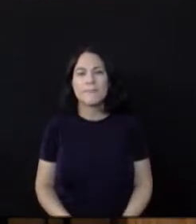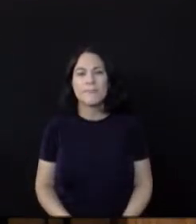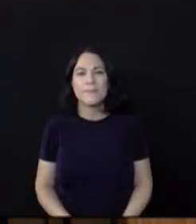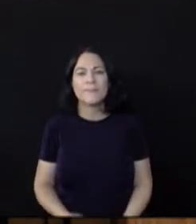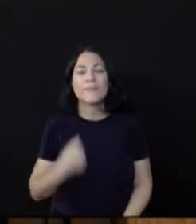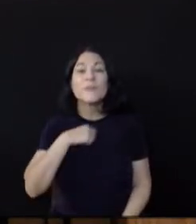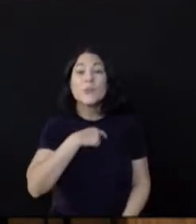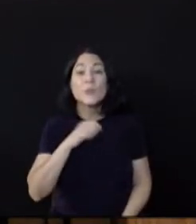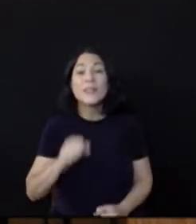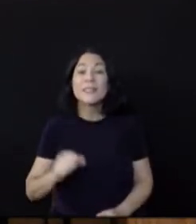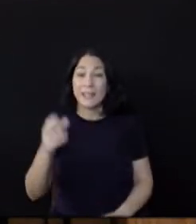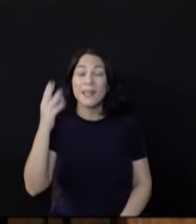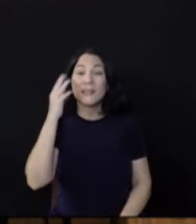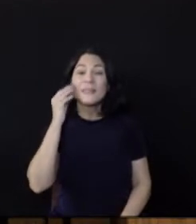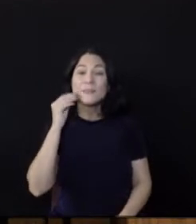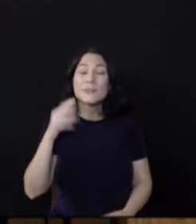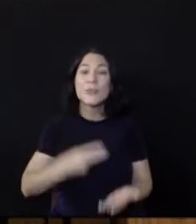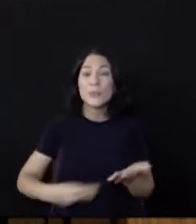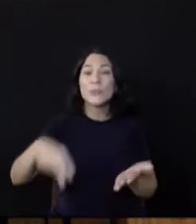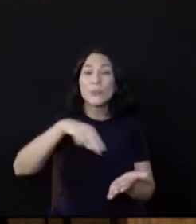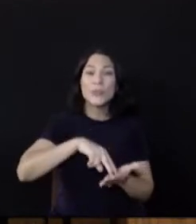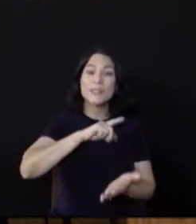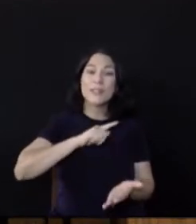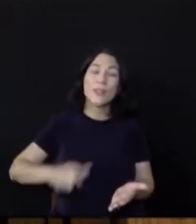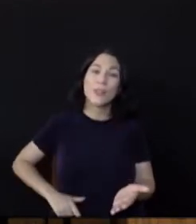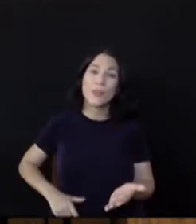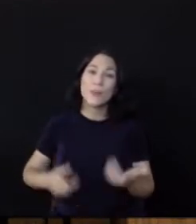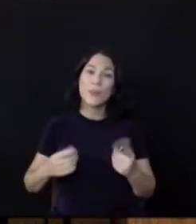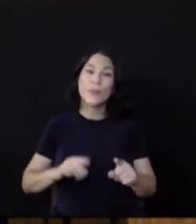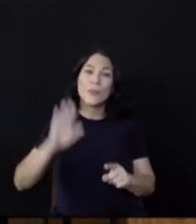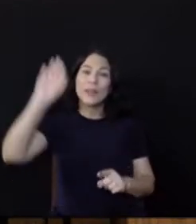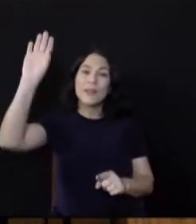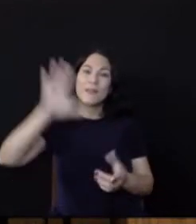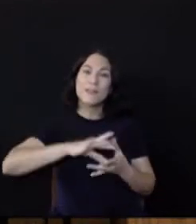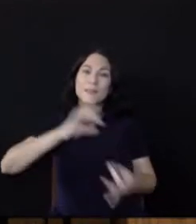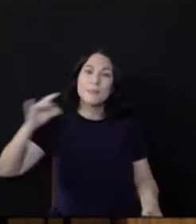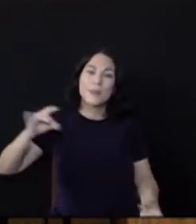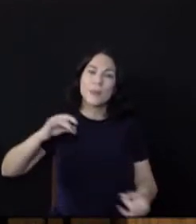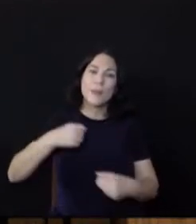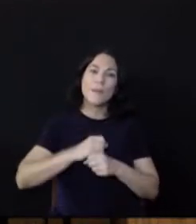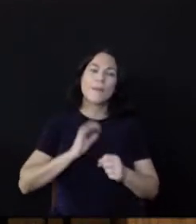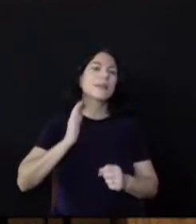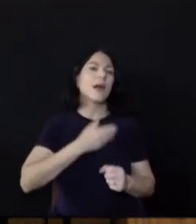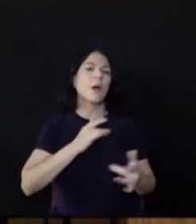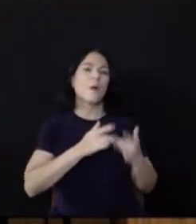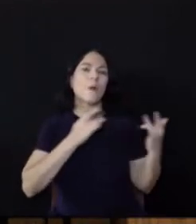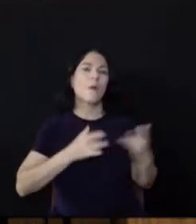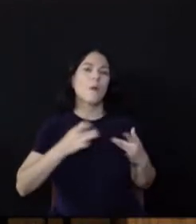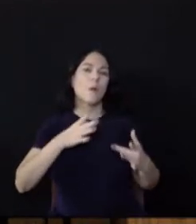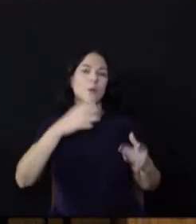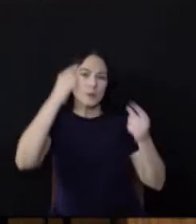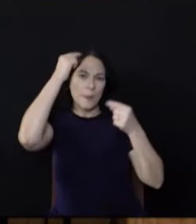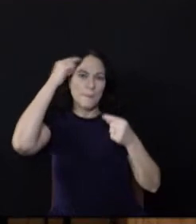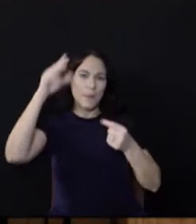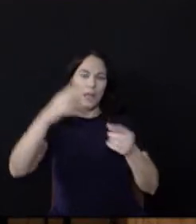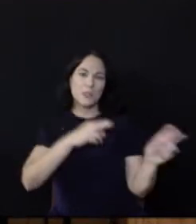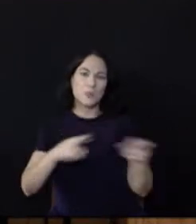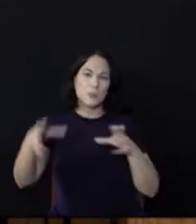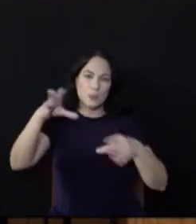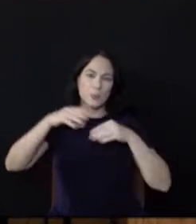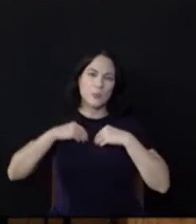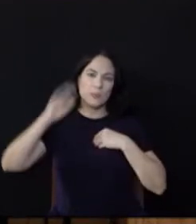We can encounter the risen Lord when his Spirit makes our hearts and minds open and receptive to his